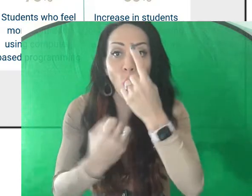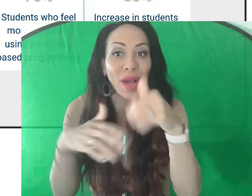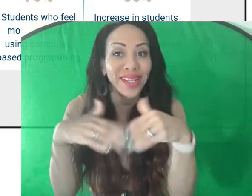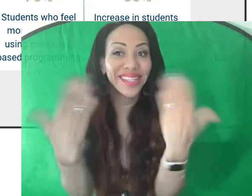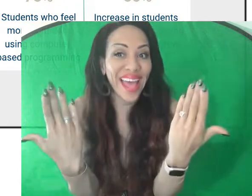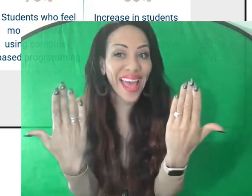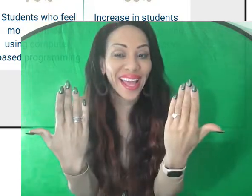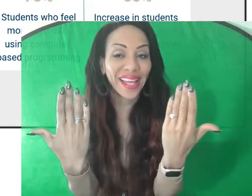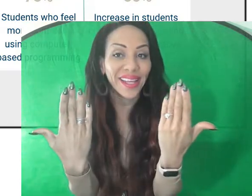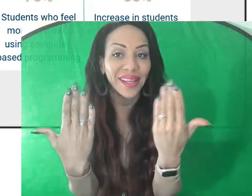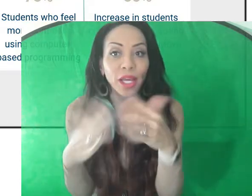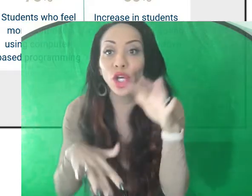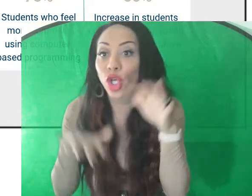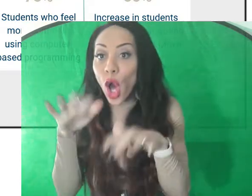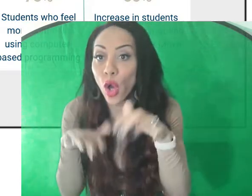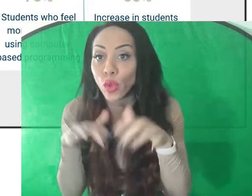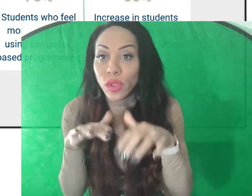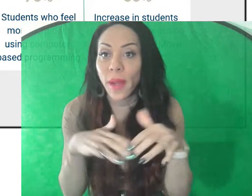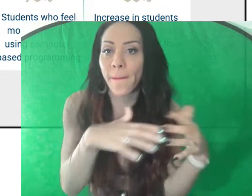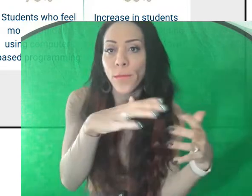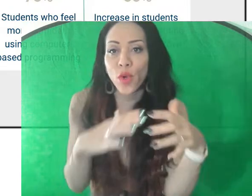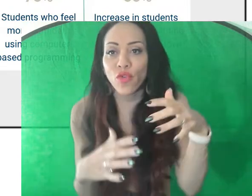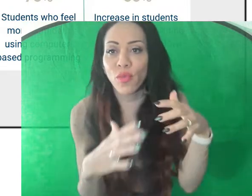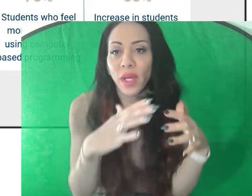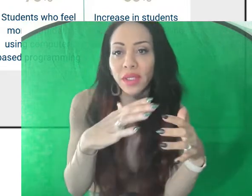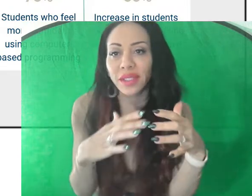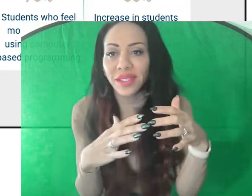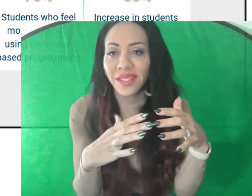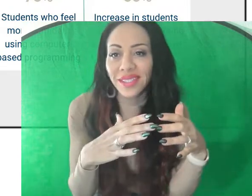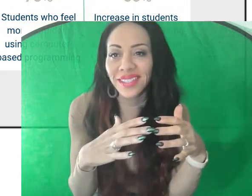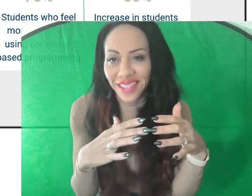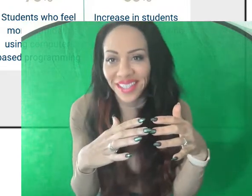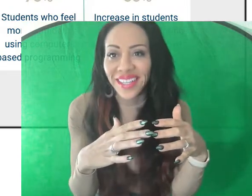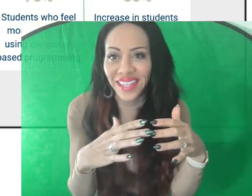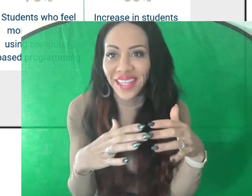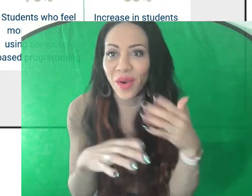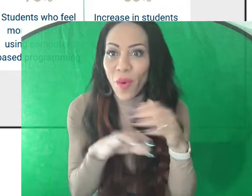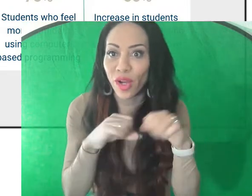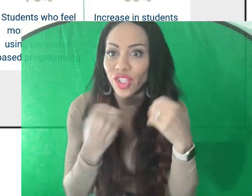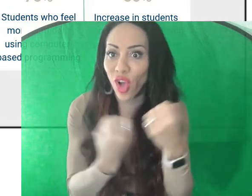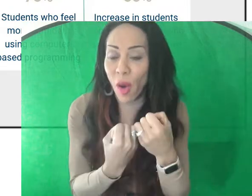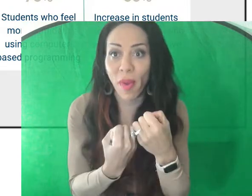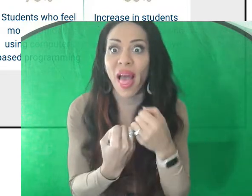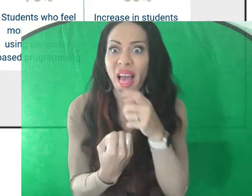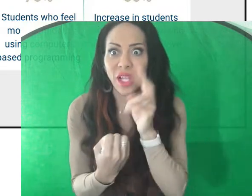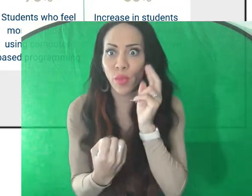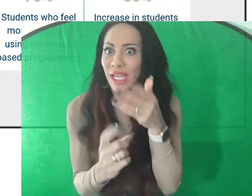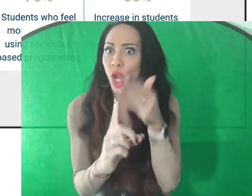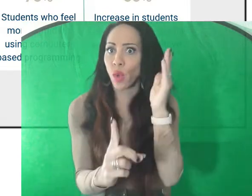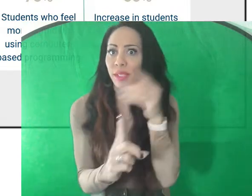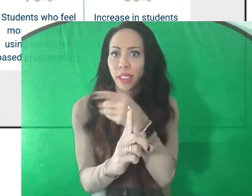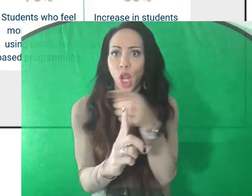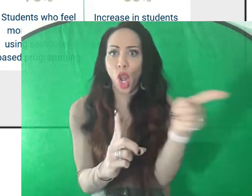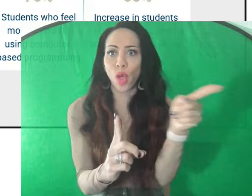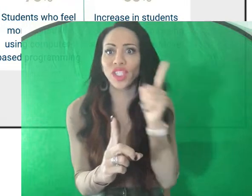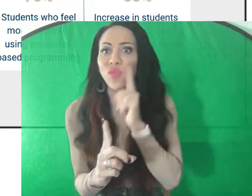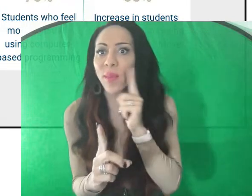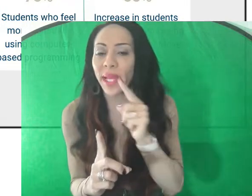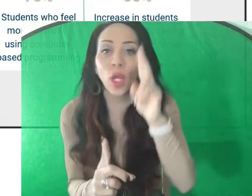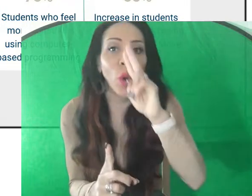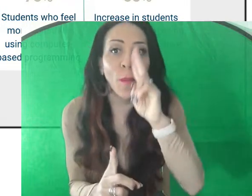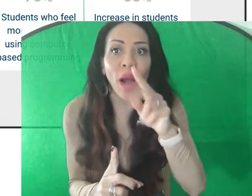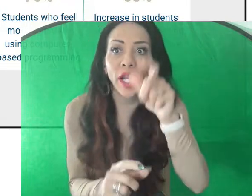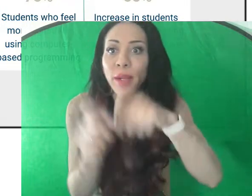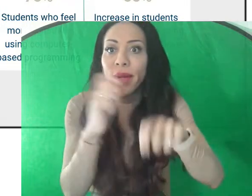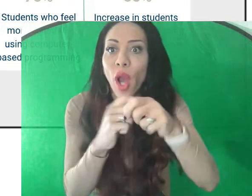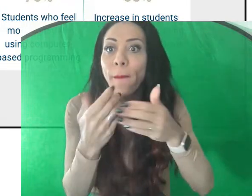times, we were really excited by how female and non-binary students were getting excited about computing and really felt empowered to engage with it in a